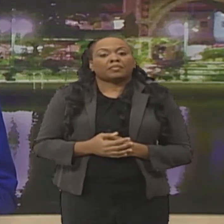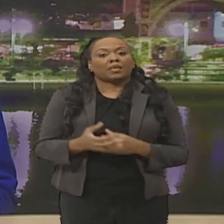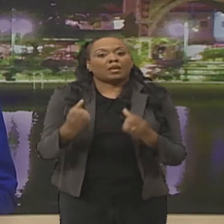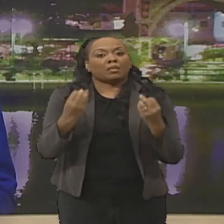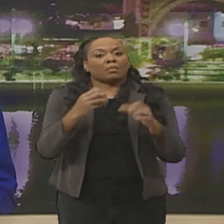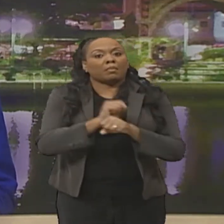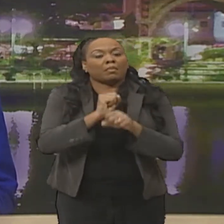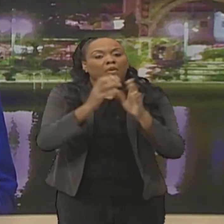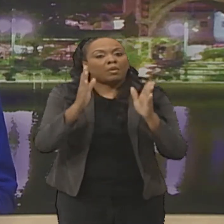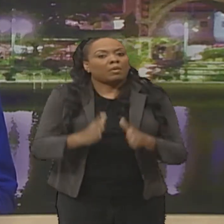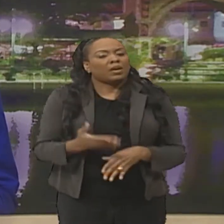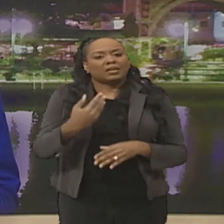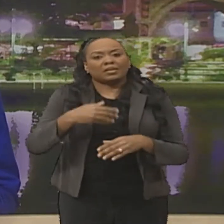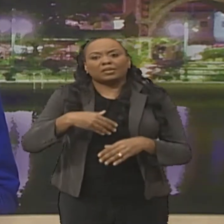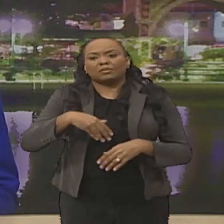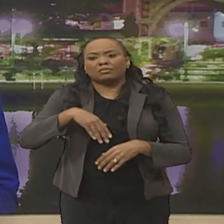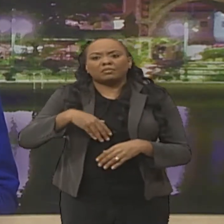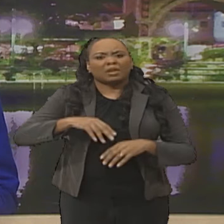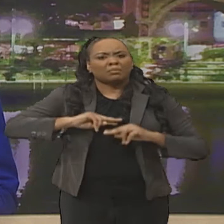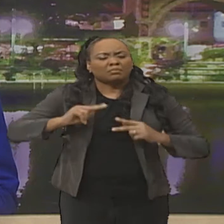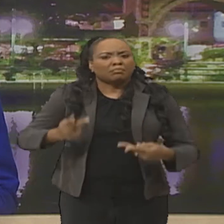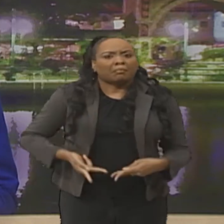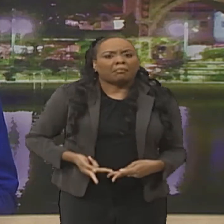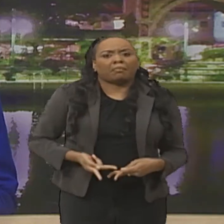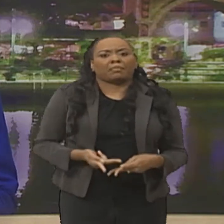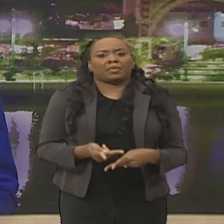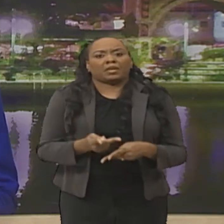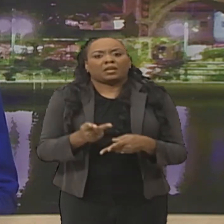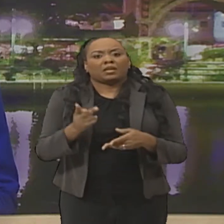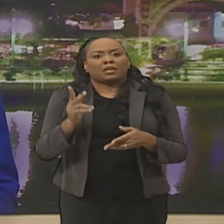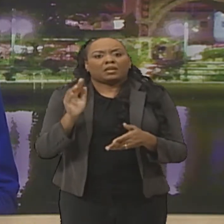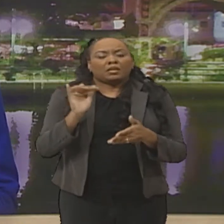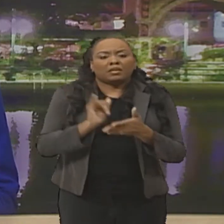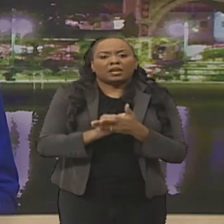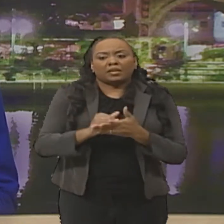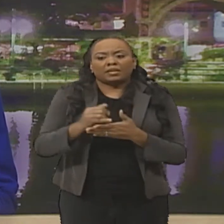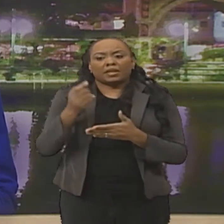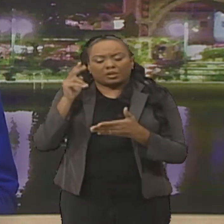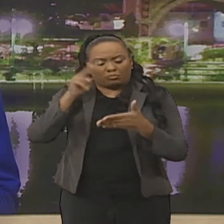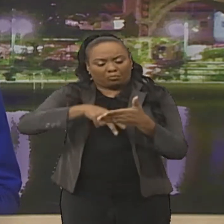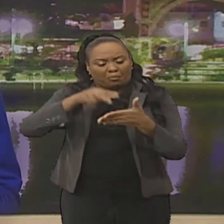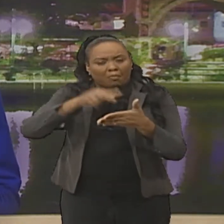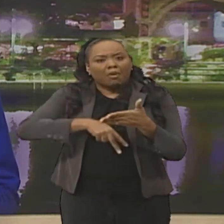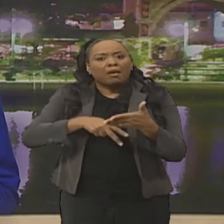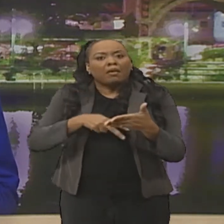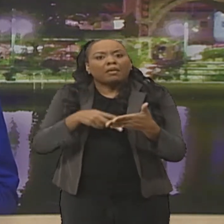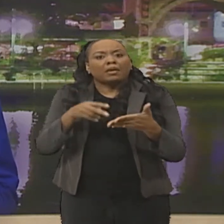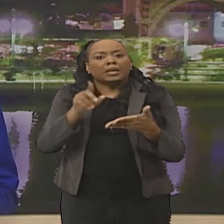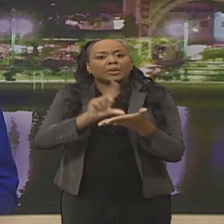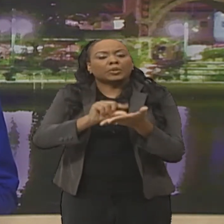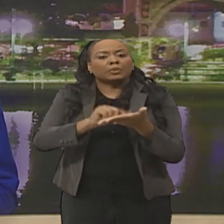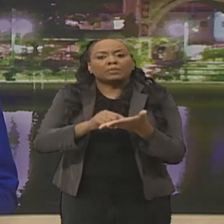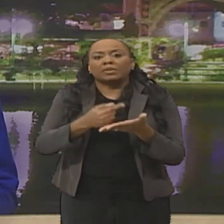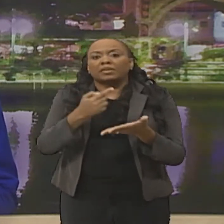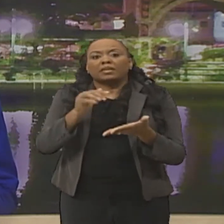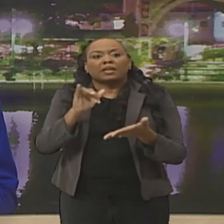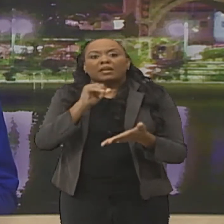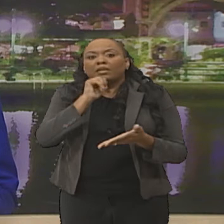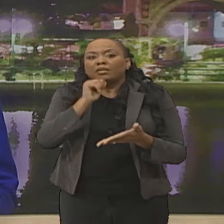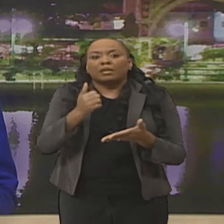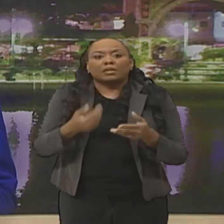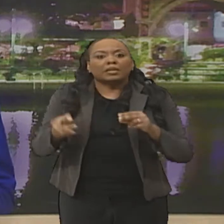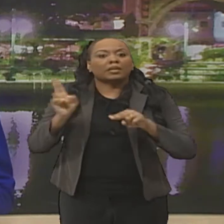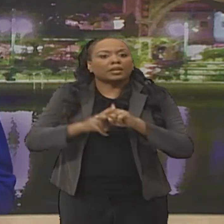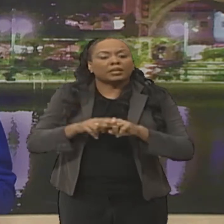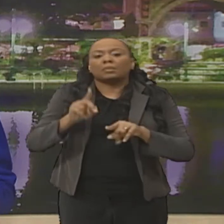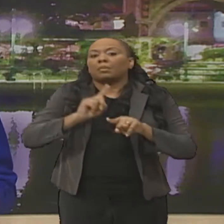from a section of the press that the board was advised against the salary increase. Senator Moore's comments follow a meeting